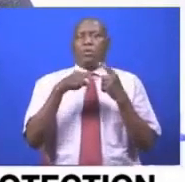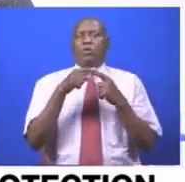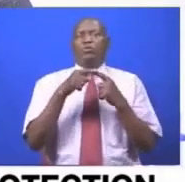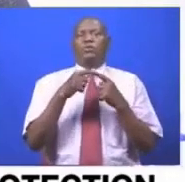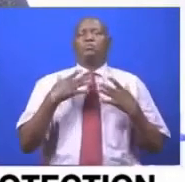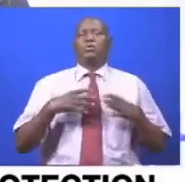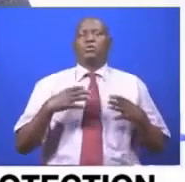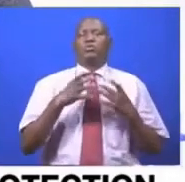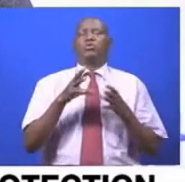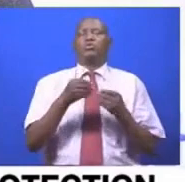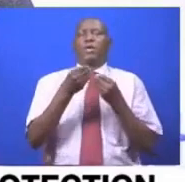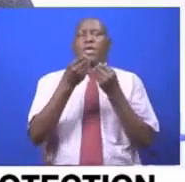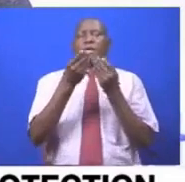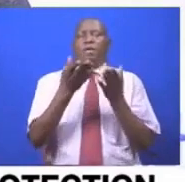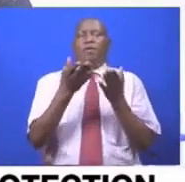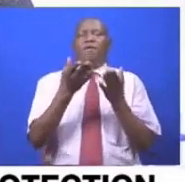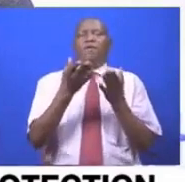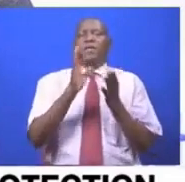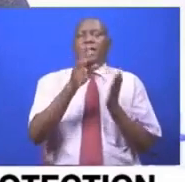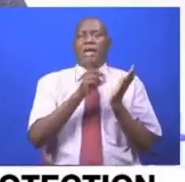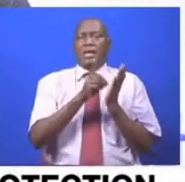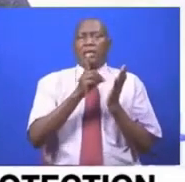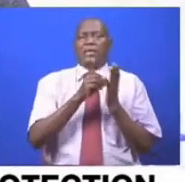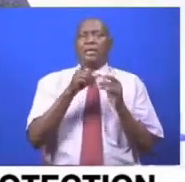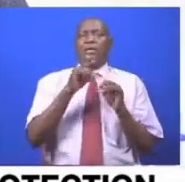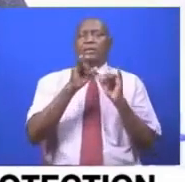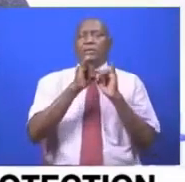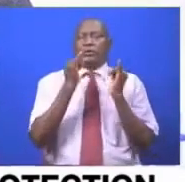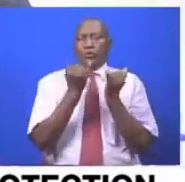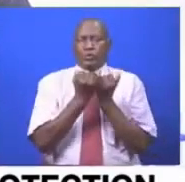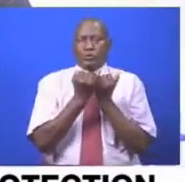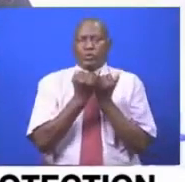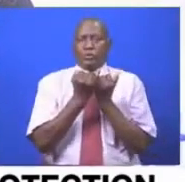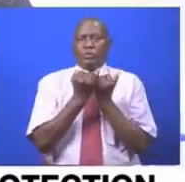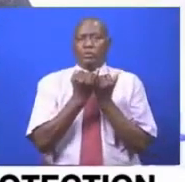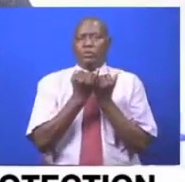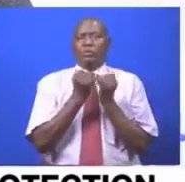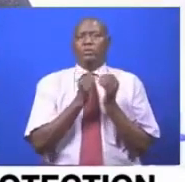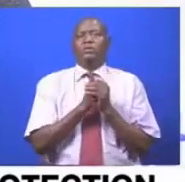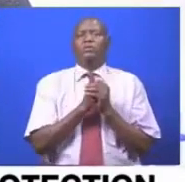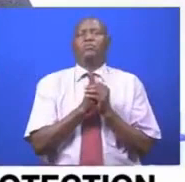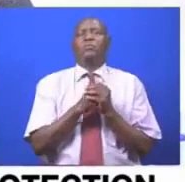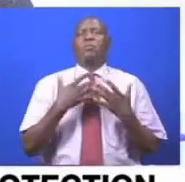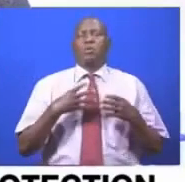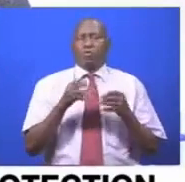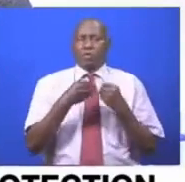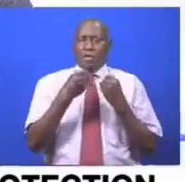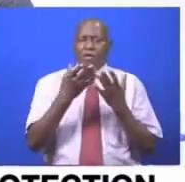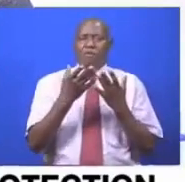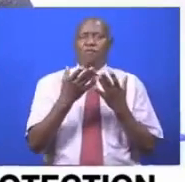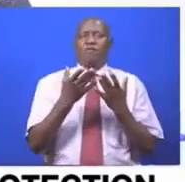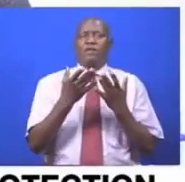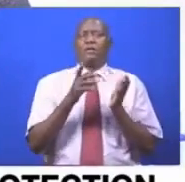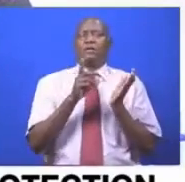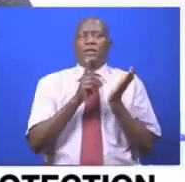give their data to institutions, and even institutions which give their data. So I'm talking about people who give their data to either